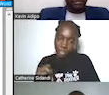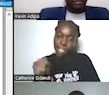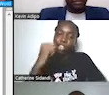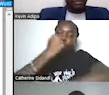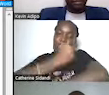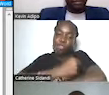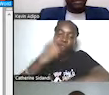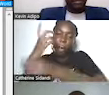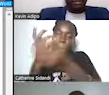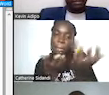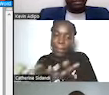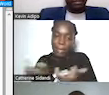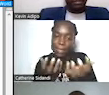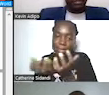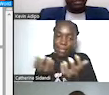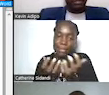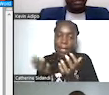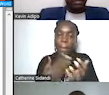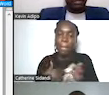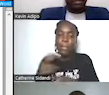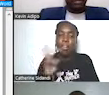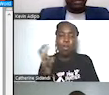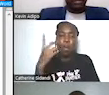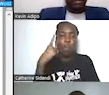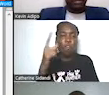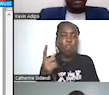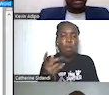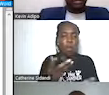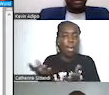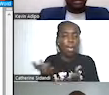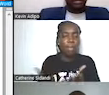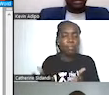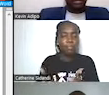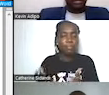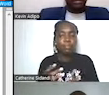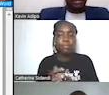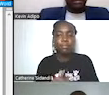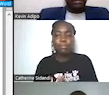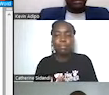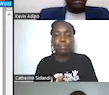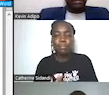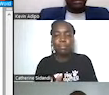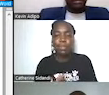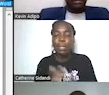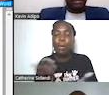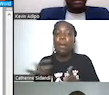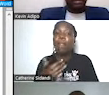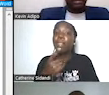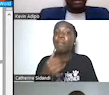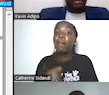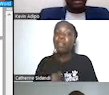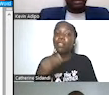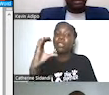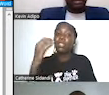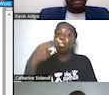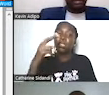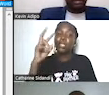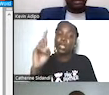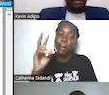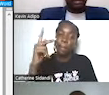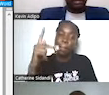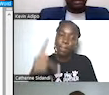of Business. I'm just looking for where they have CHRP. For social studies, School